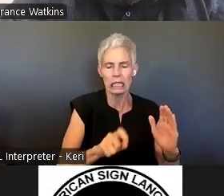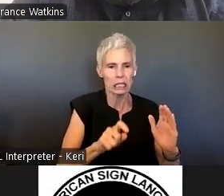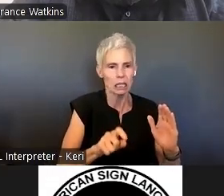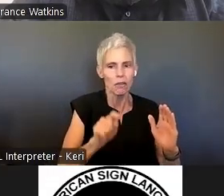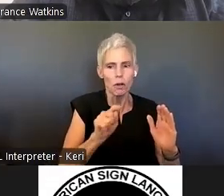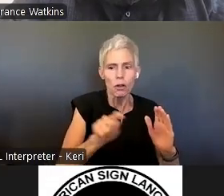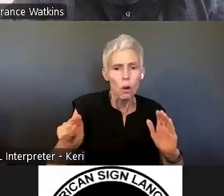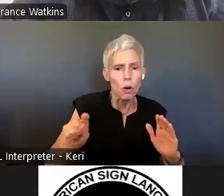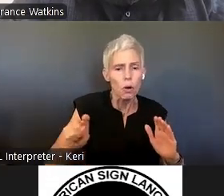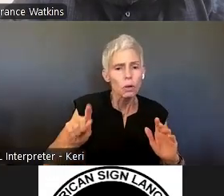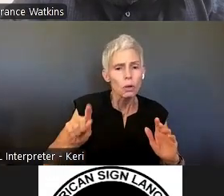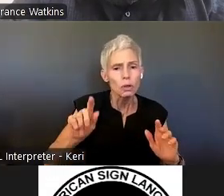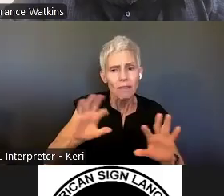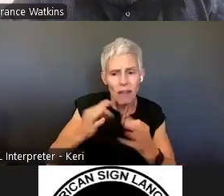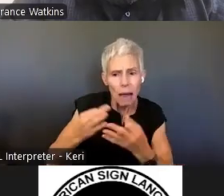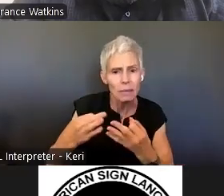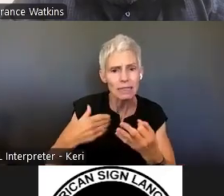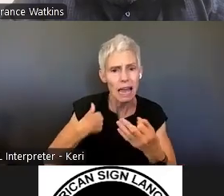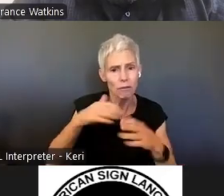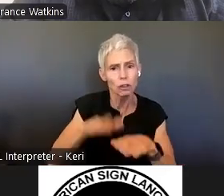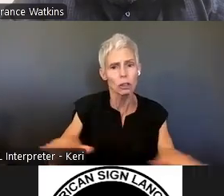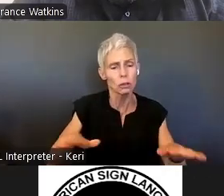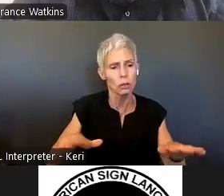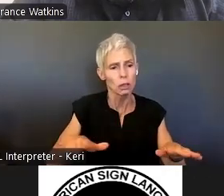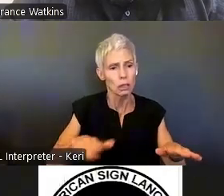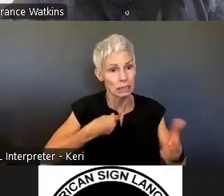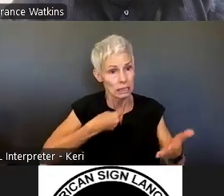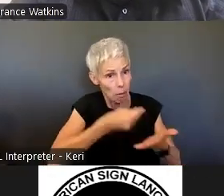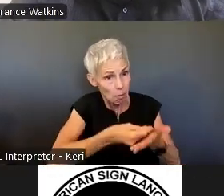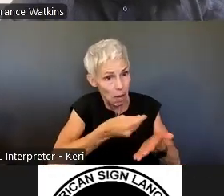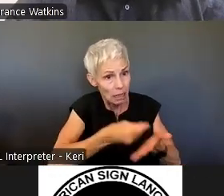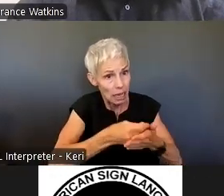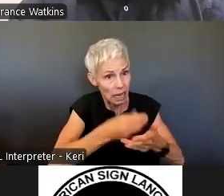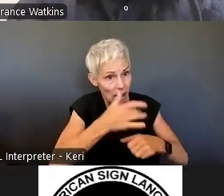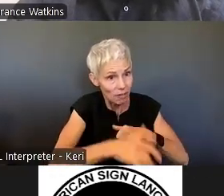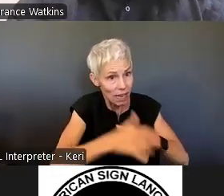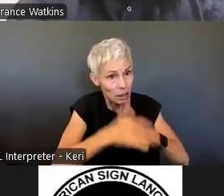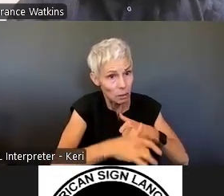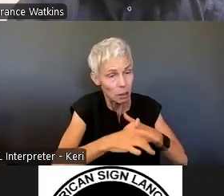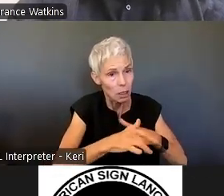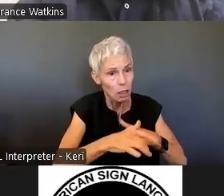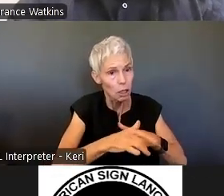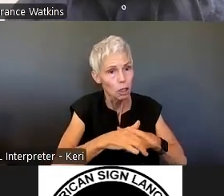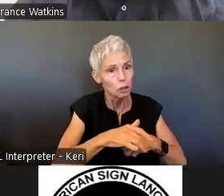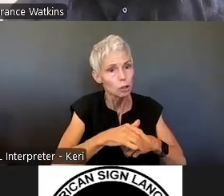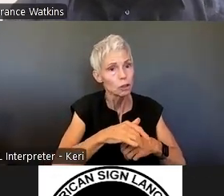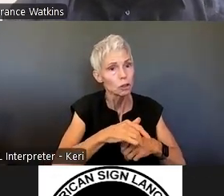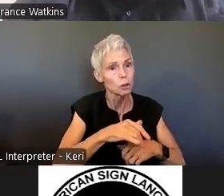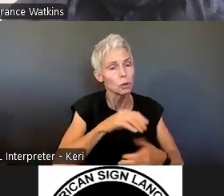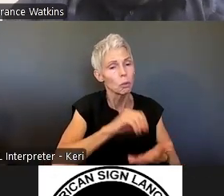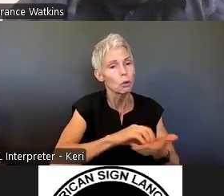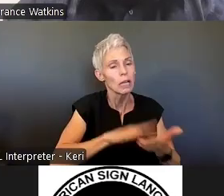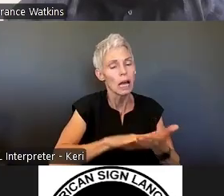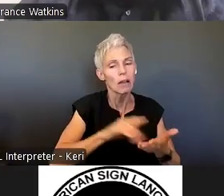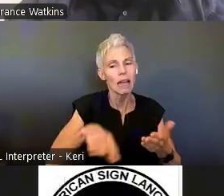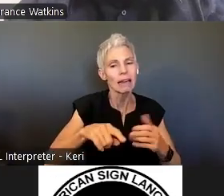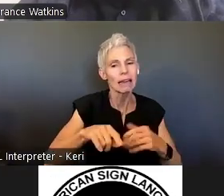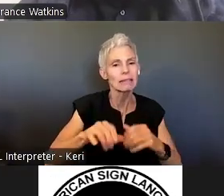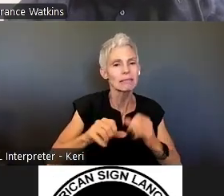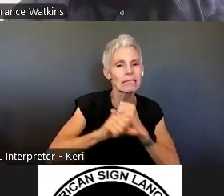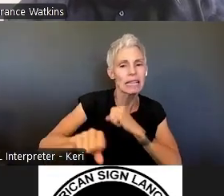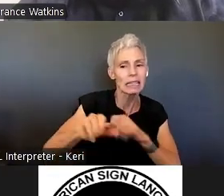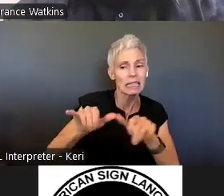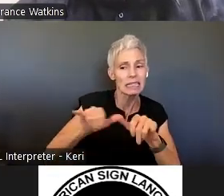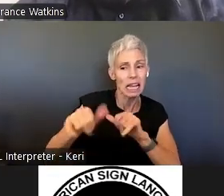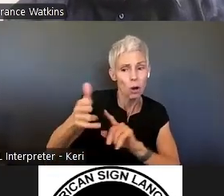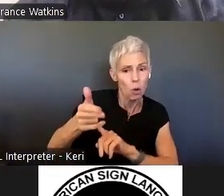children, are there funds available to put them in an extended stay hotel? No, ma'am,